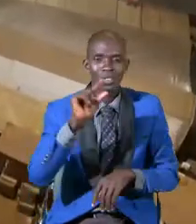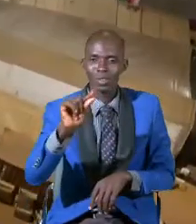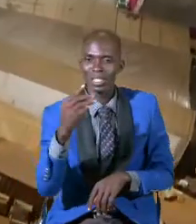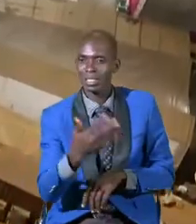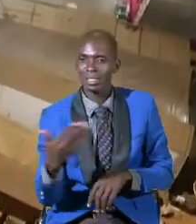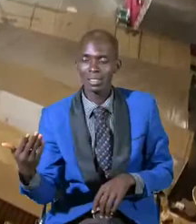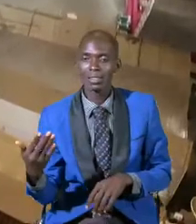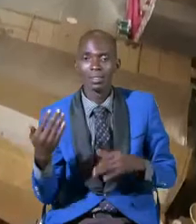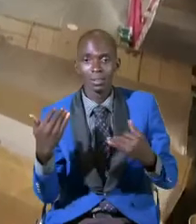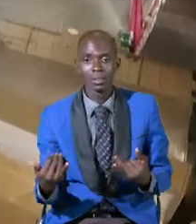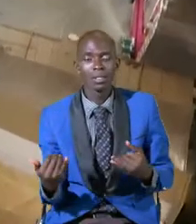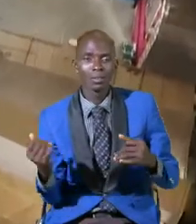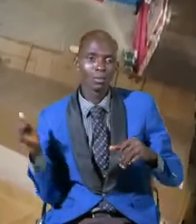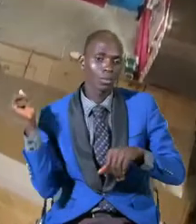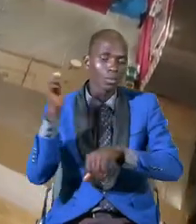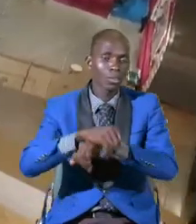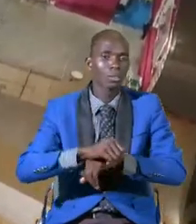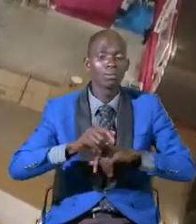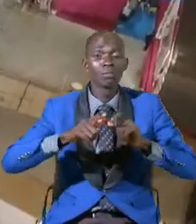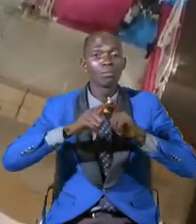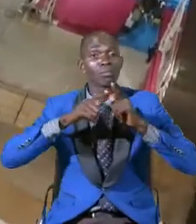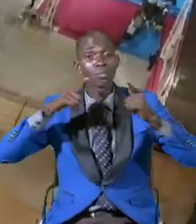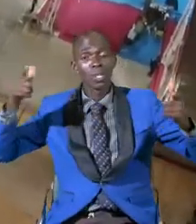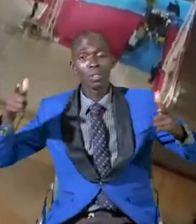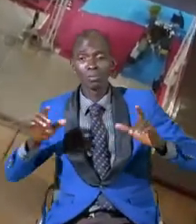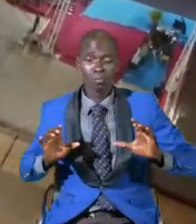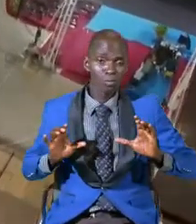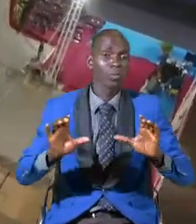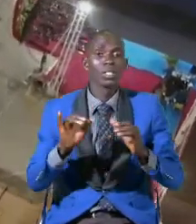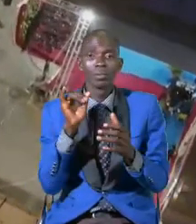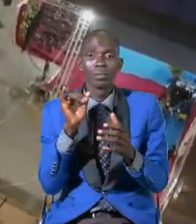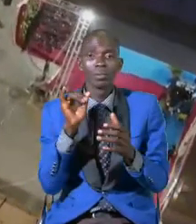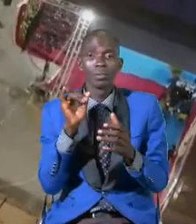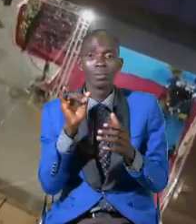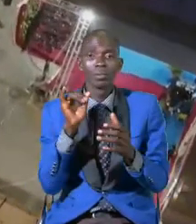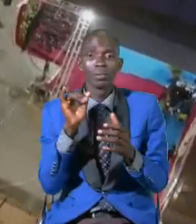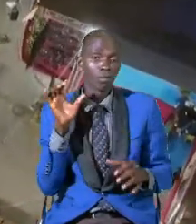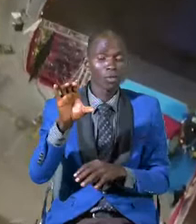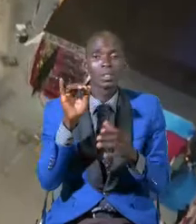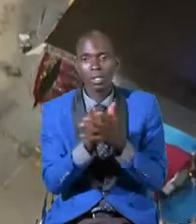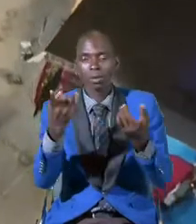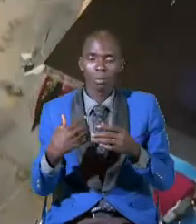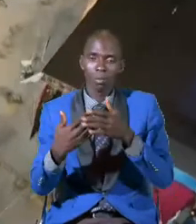force, formidable forces that stand before me.